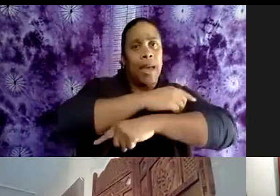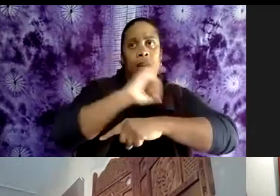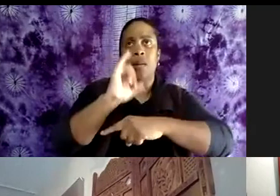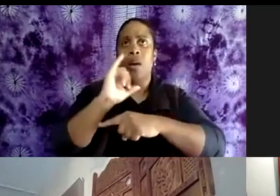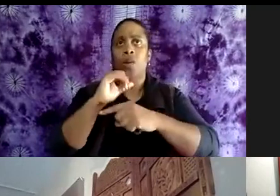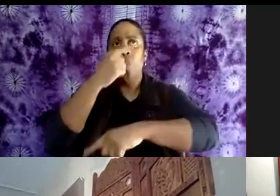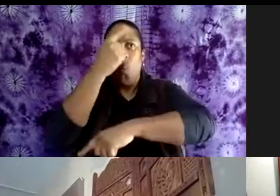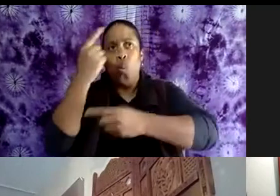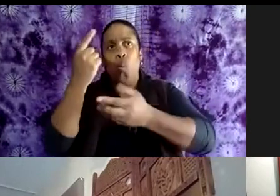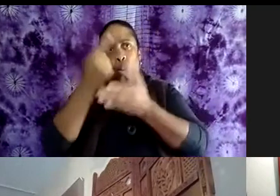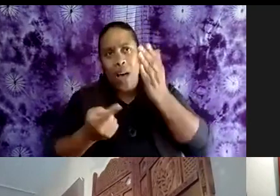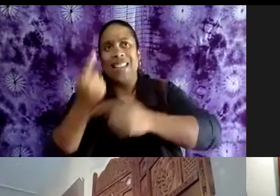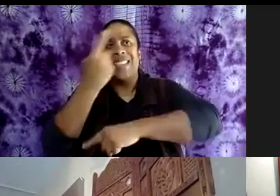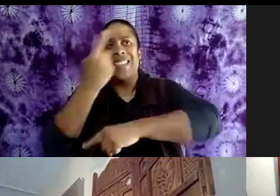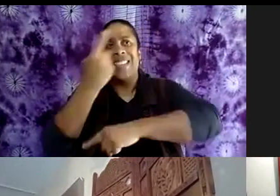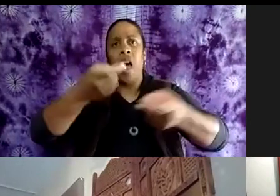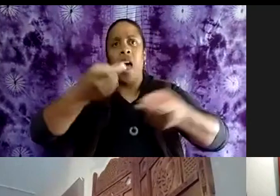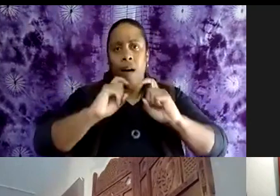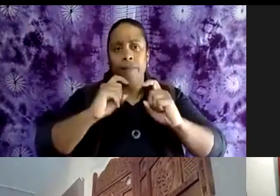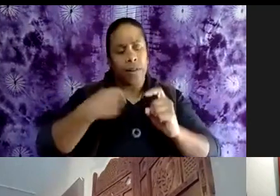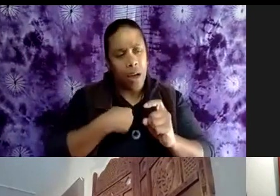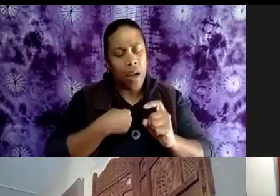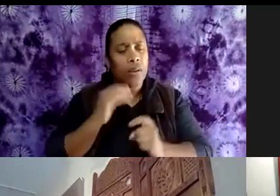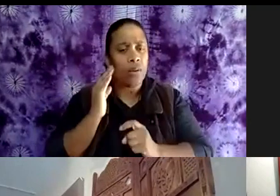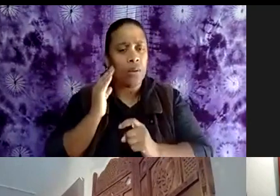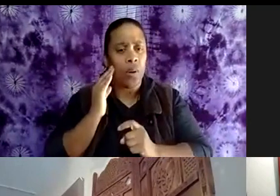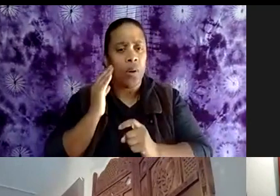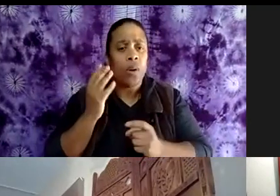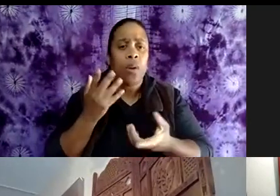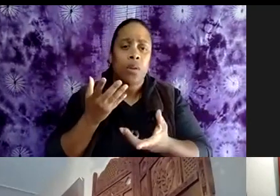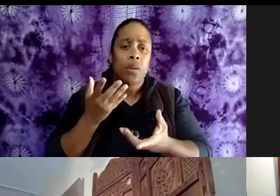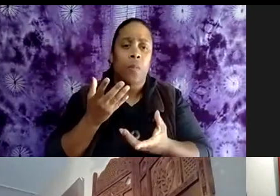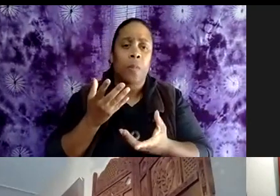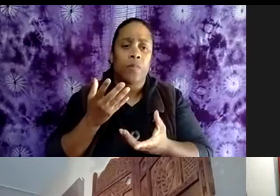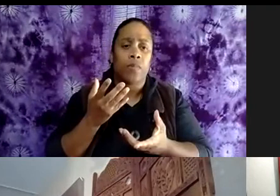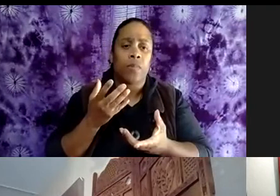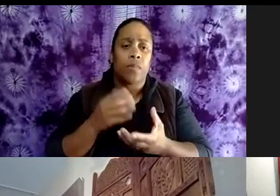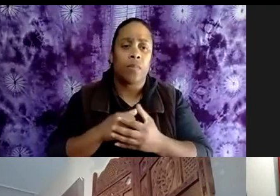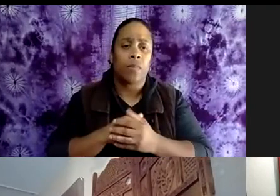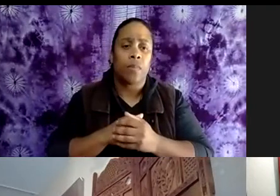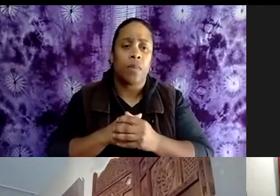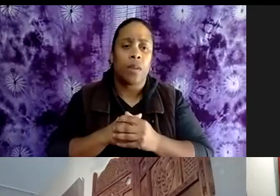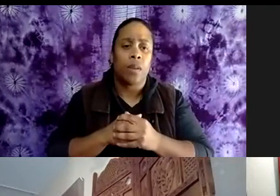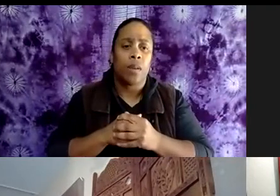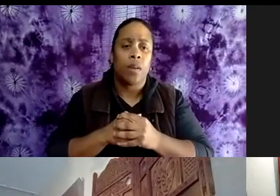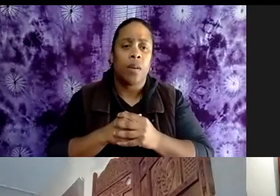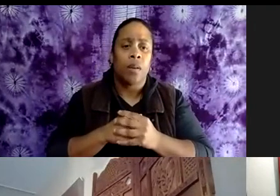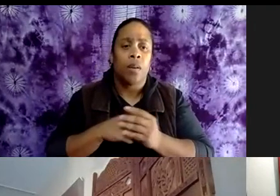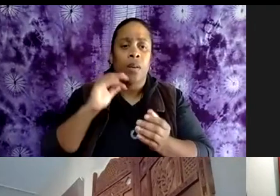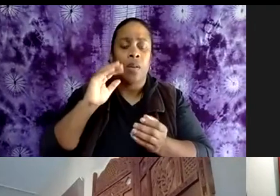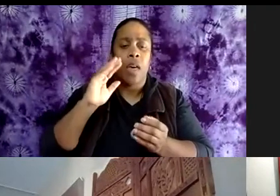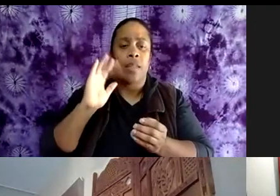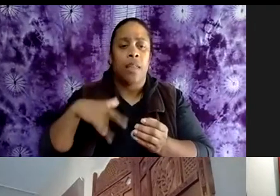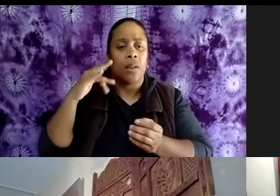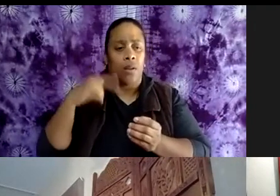and intentions or prayer or affirmations guide how this unfolds. And that's why I think, for me,